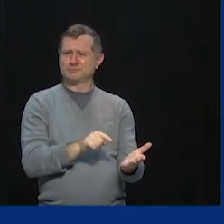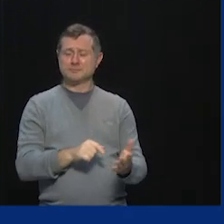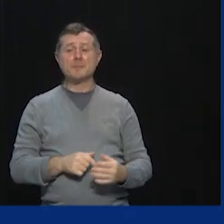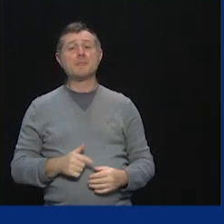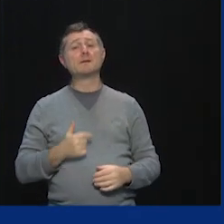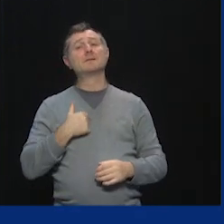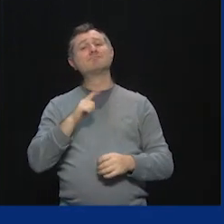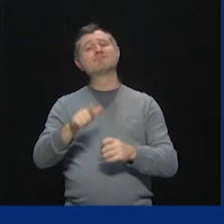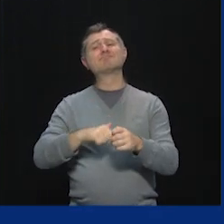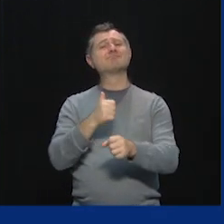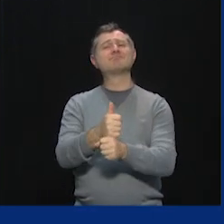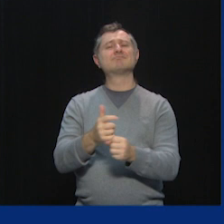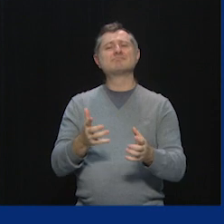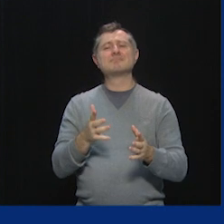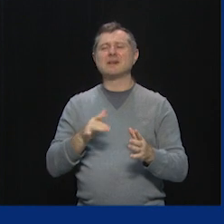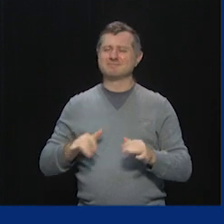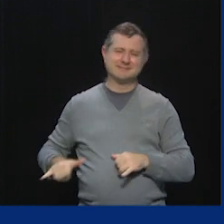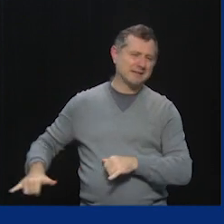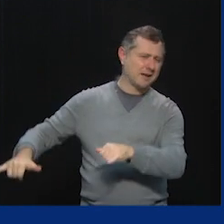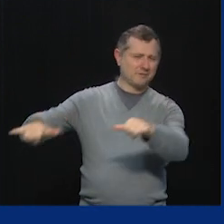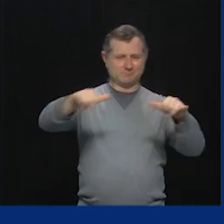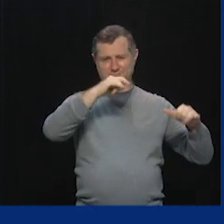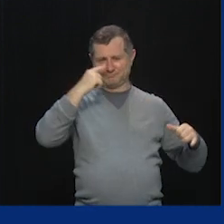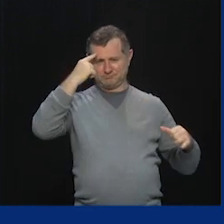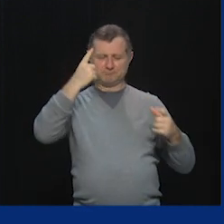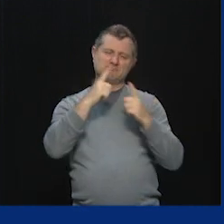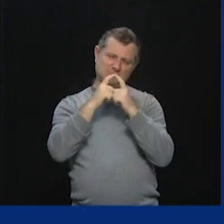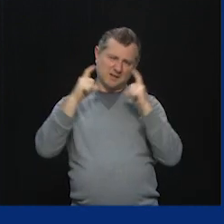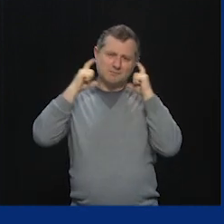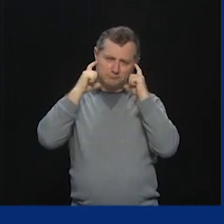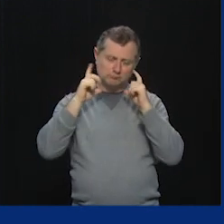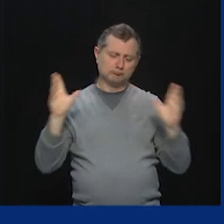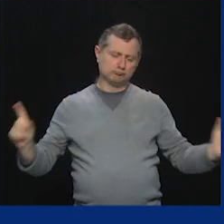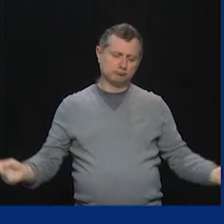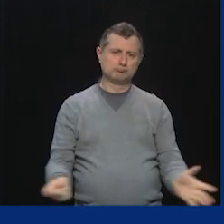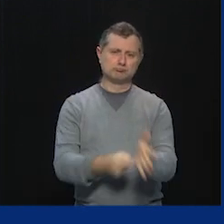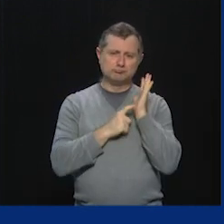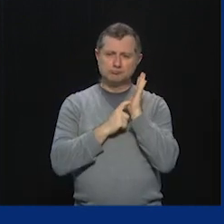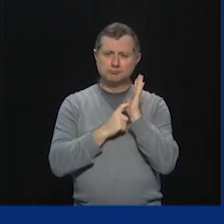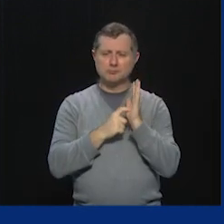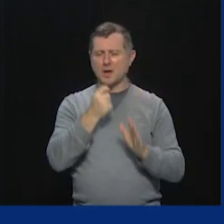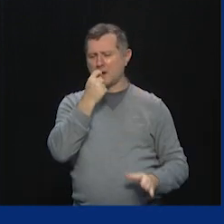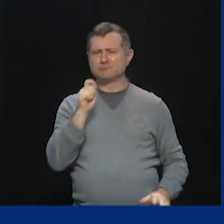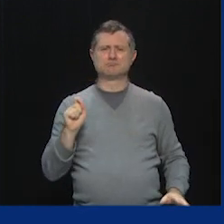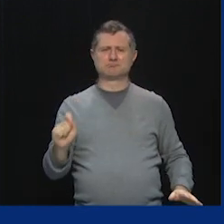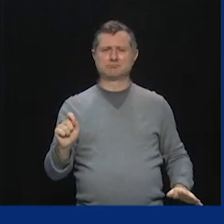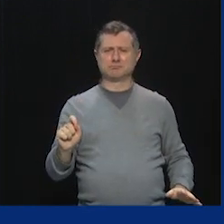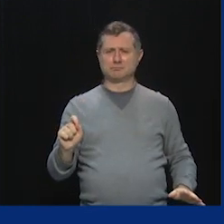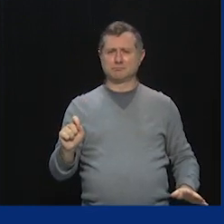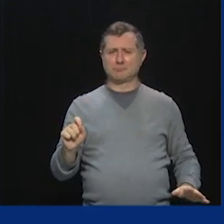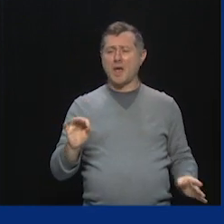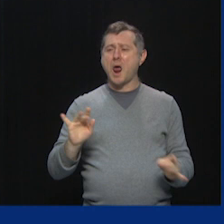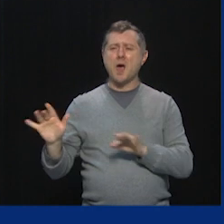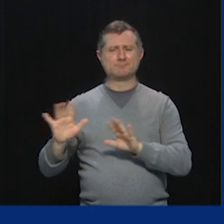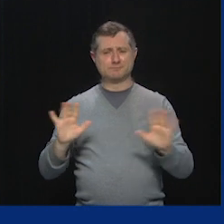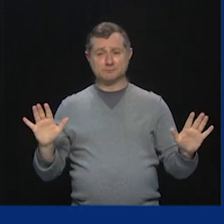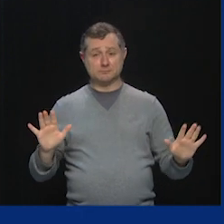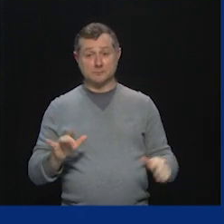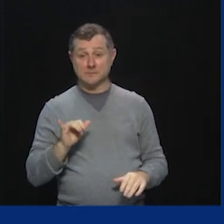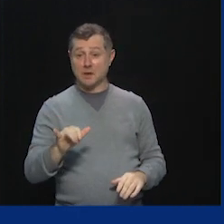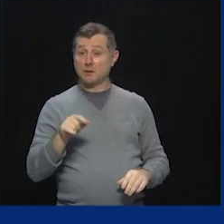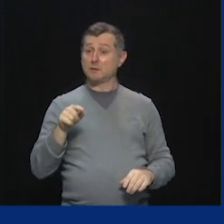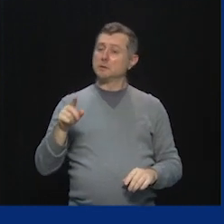requirement. Regardless of whether you're vaccinated, it's simple, it's safe, and it makes sense. Also, we've issued just recently DOH guidelines.